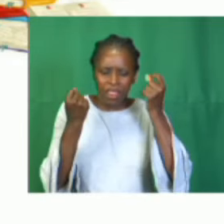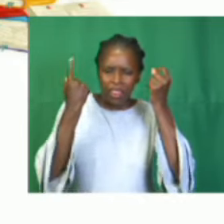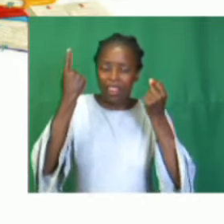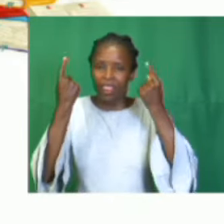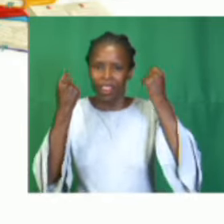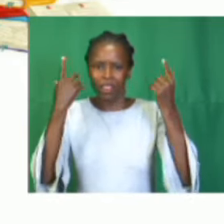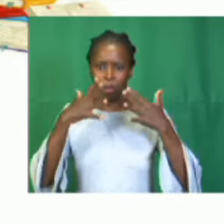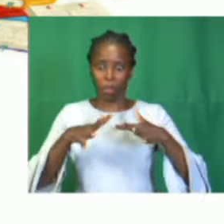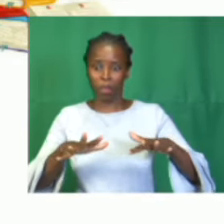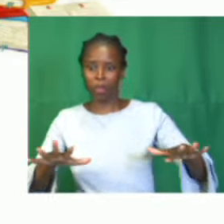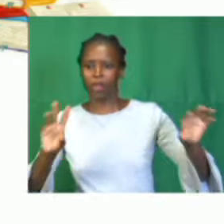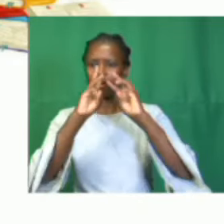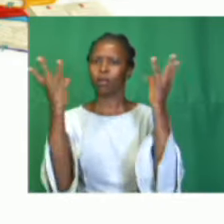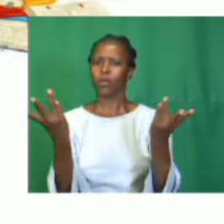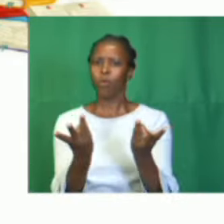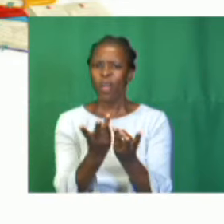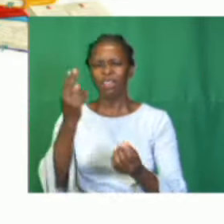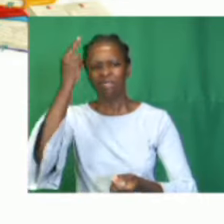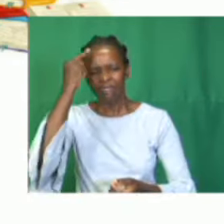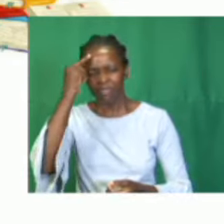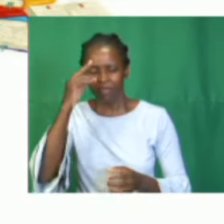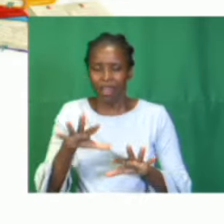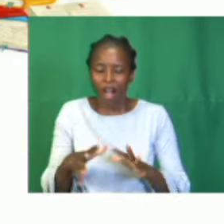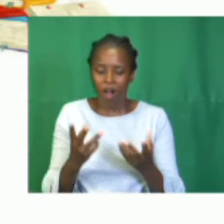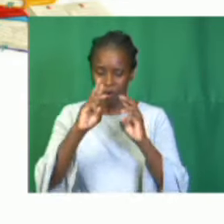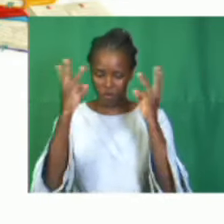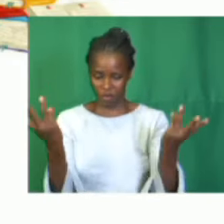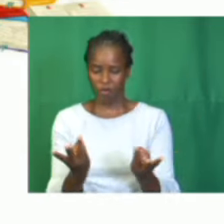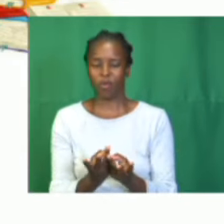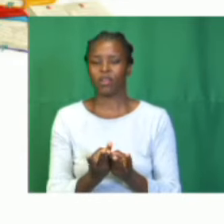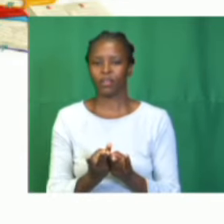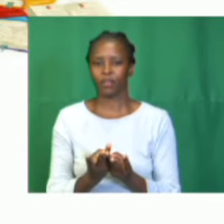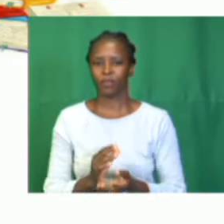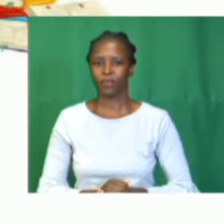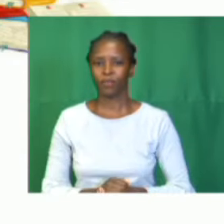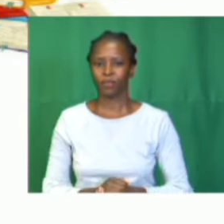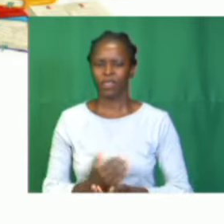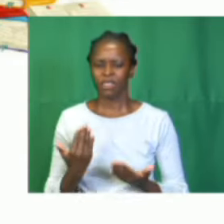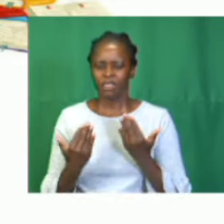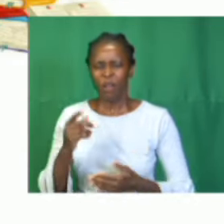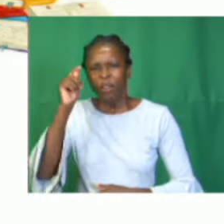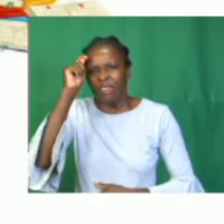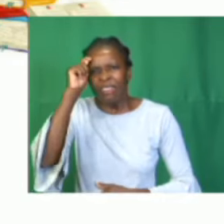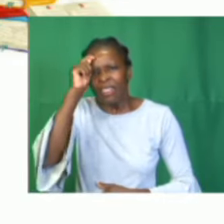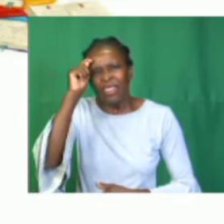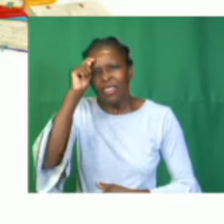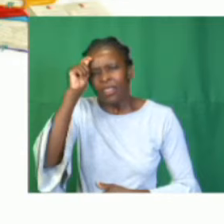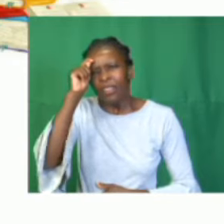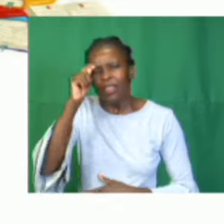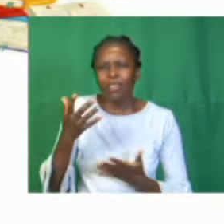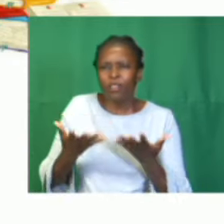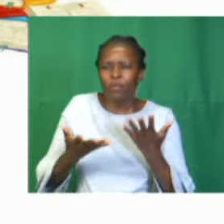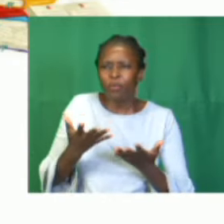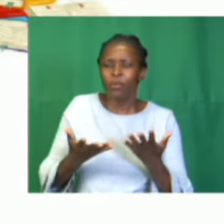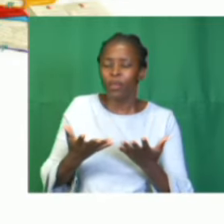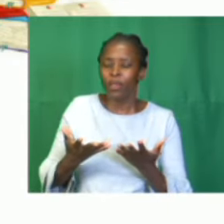world. What do I mean by those 2 important things? That is, when it allows you to imagine, I may say, or I usually say to